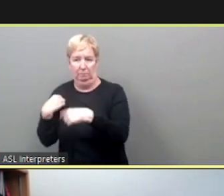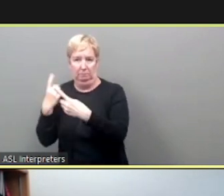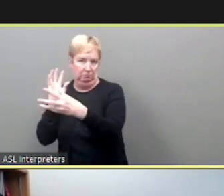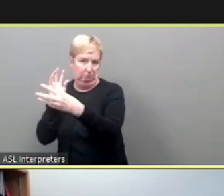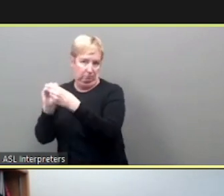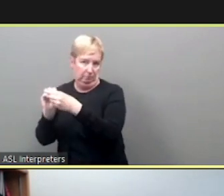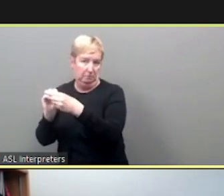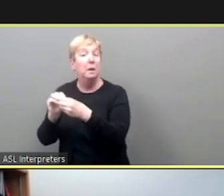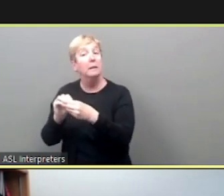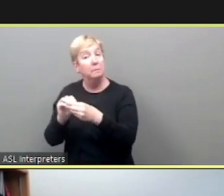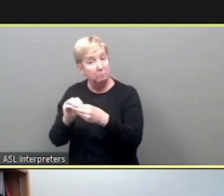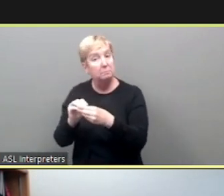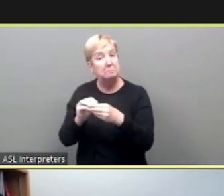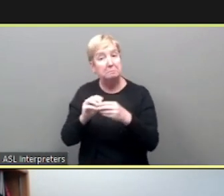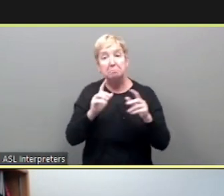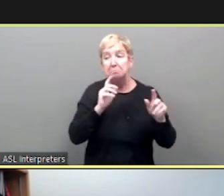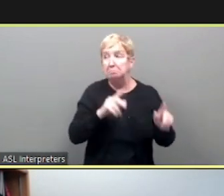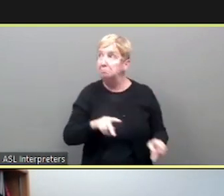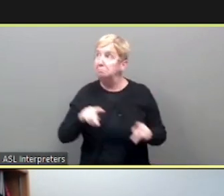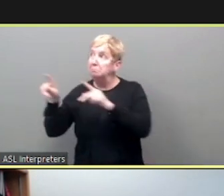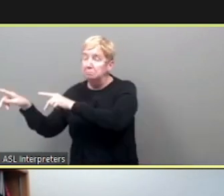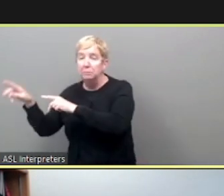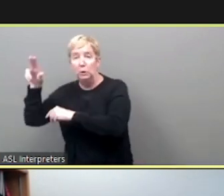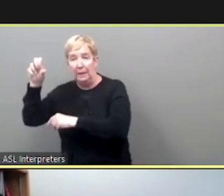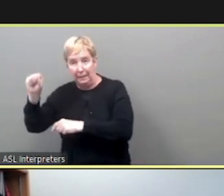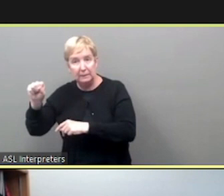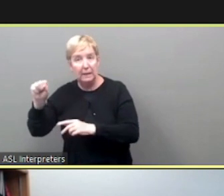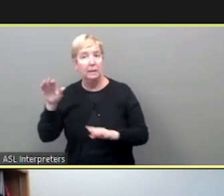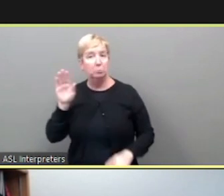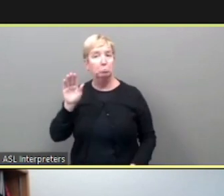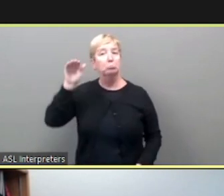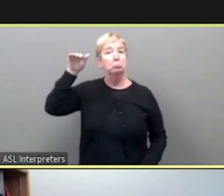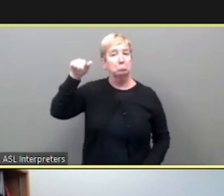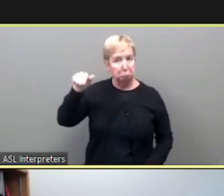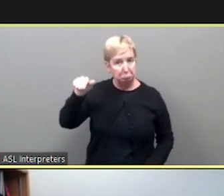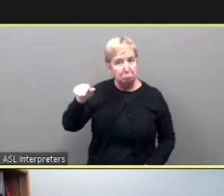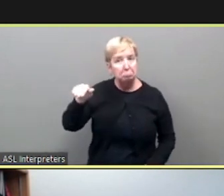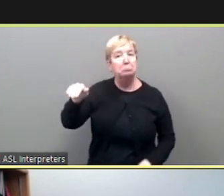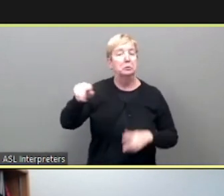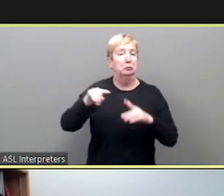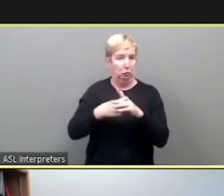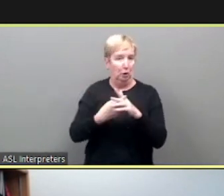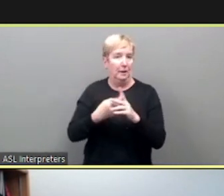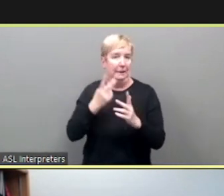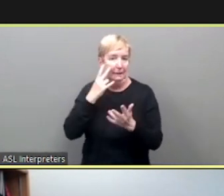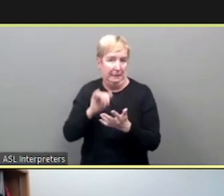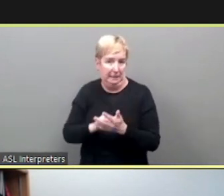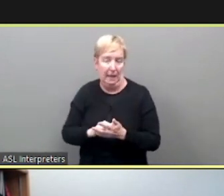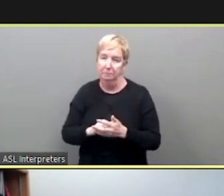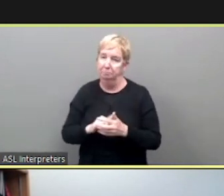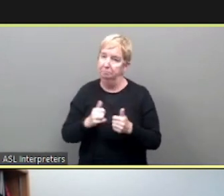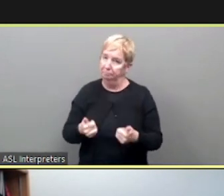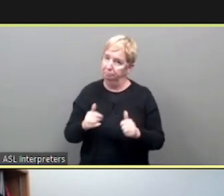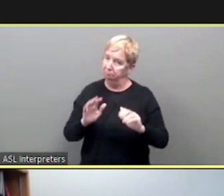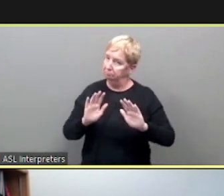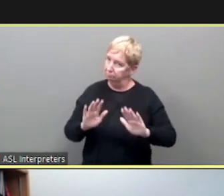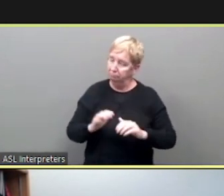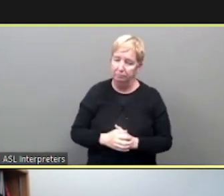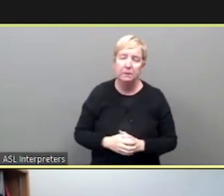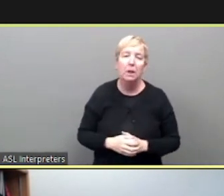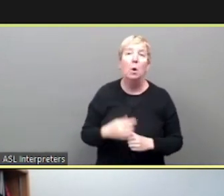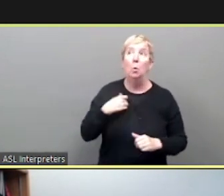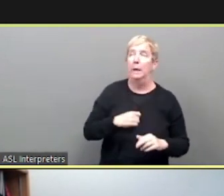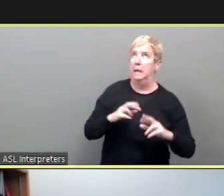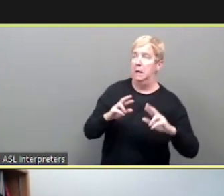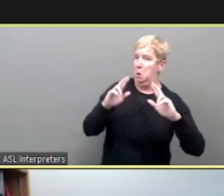can see, again, that we also here in New Mexico are beginning to show a decline. We certainly